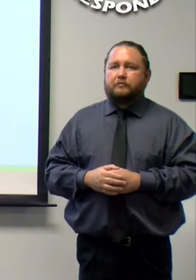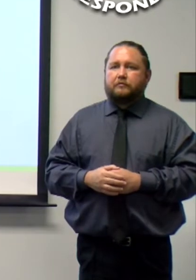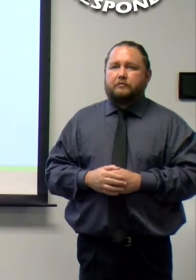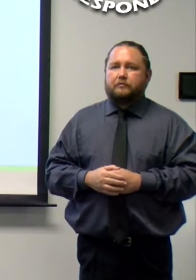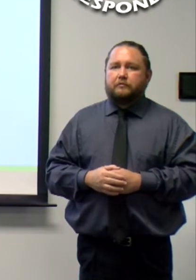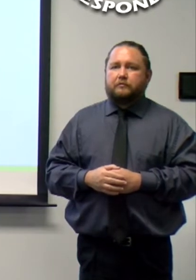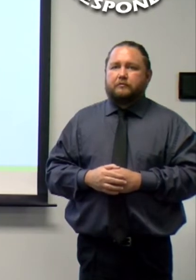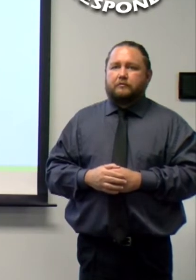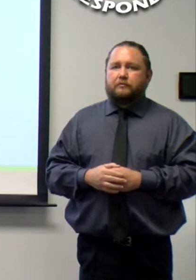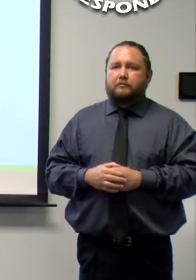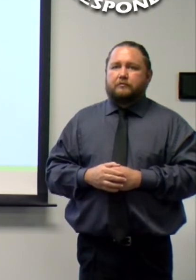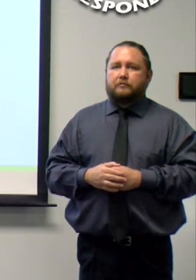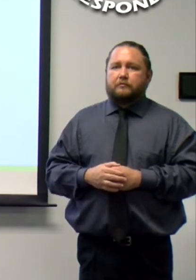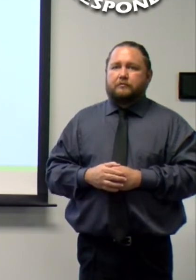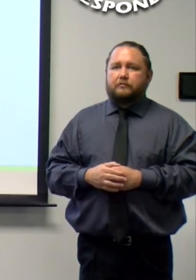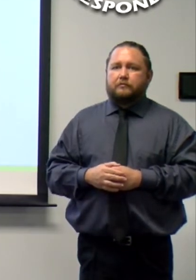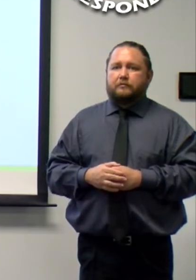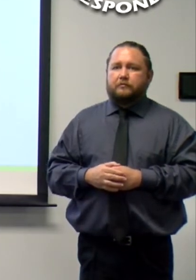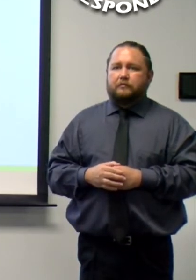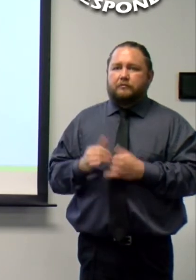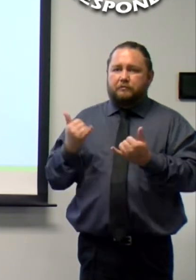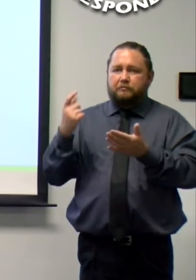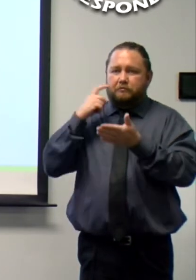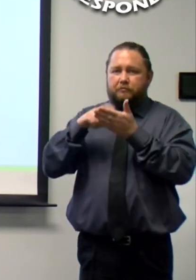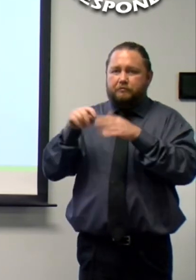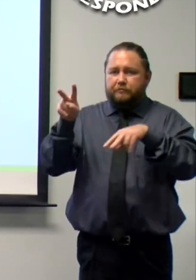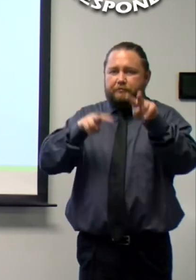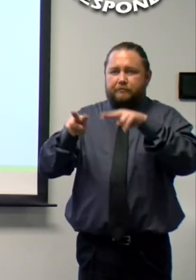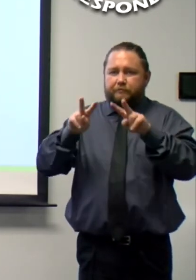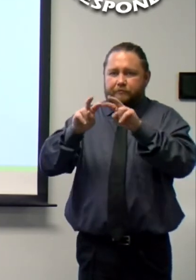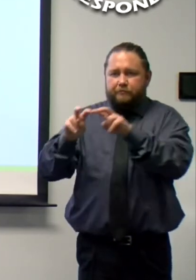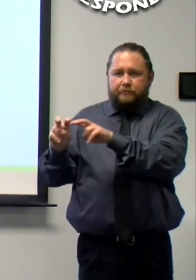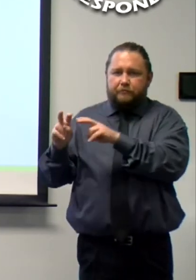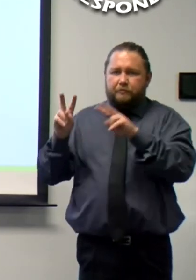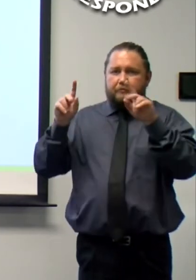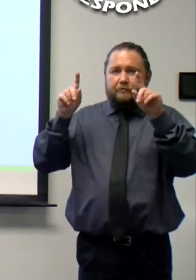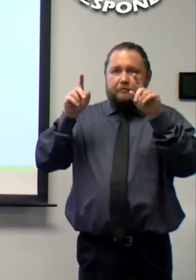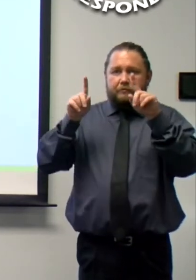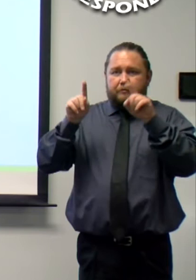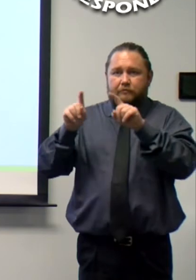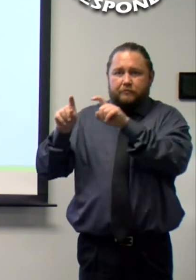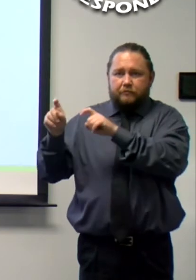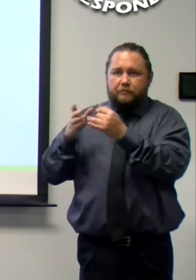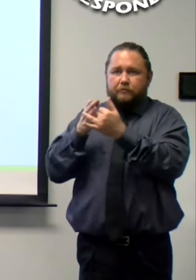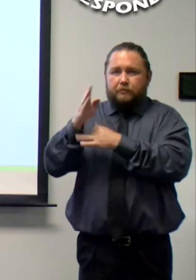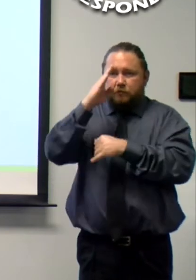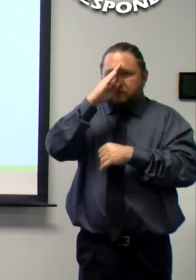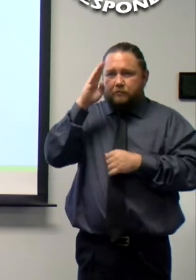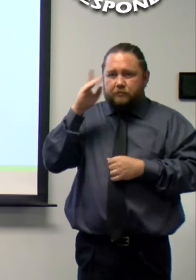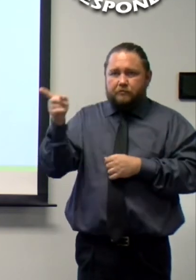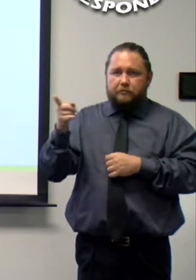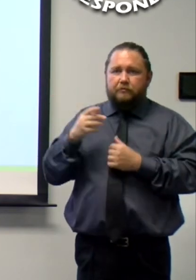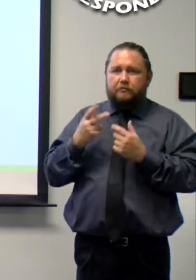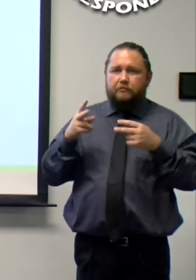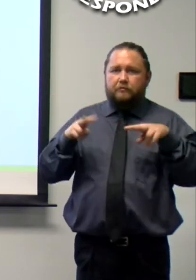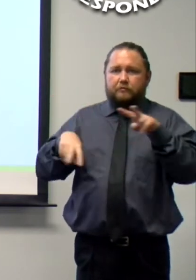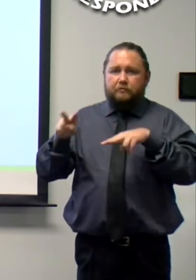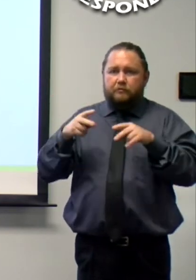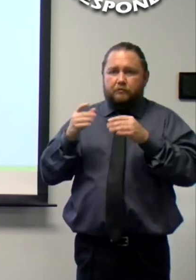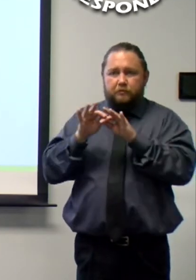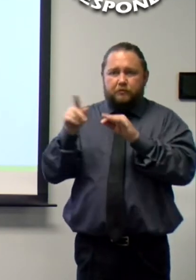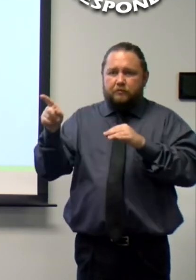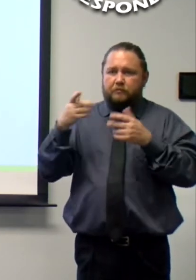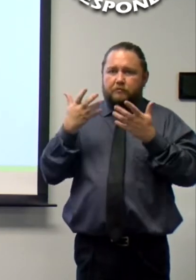the management and the capacity of our hospitals to maintain management of cases, our alternative care site that was set